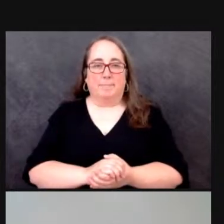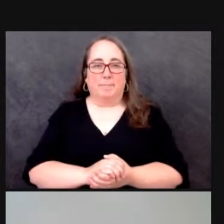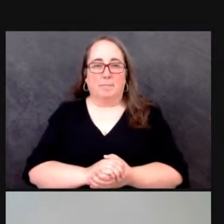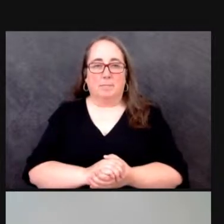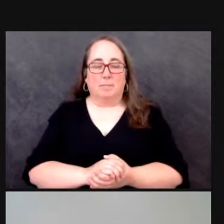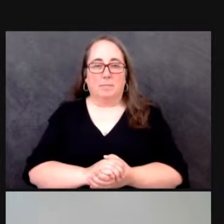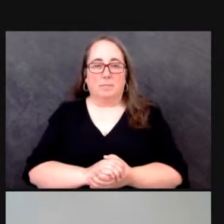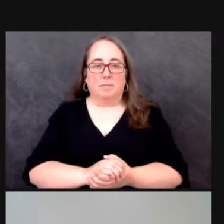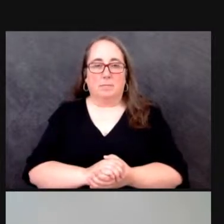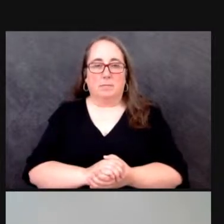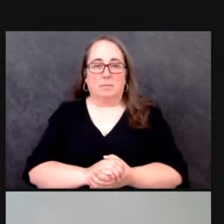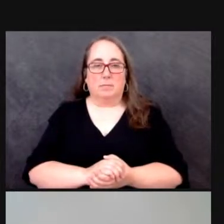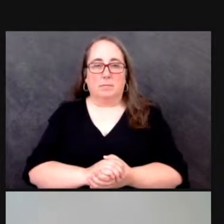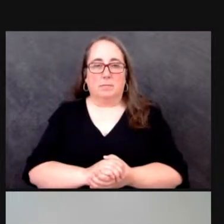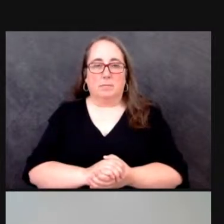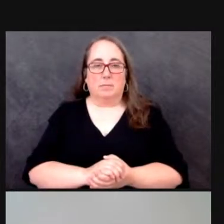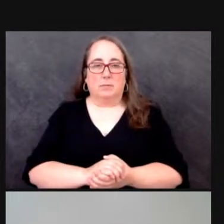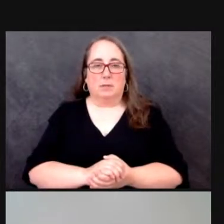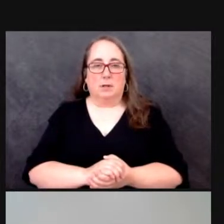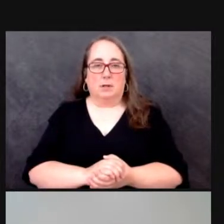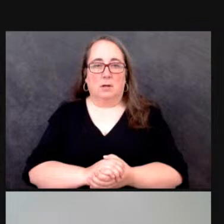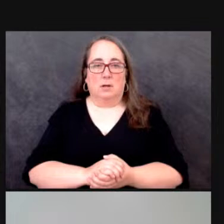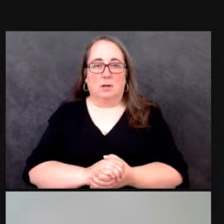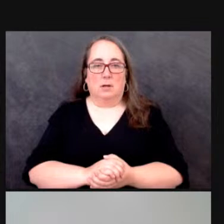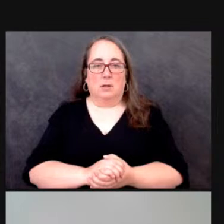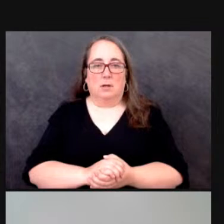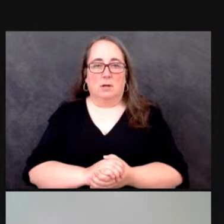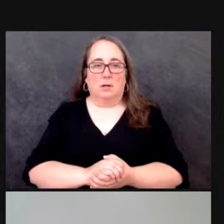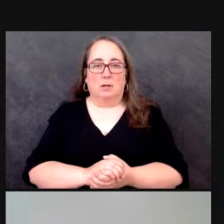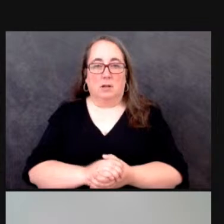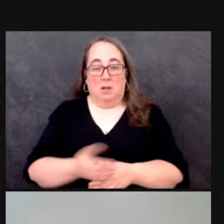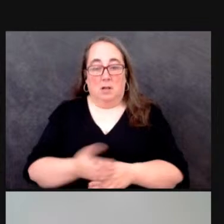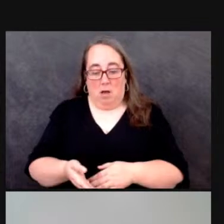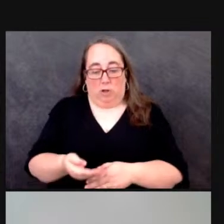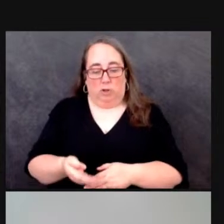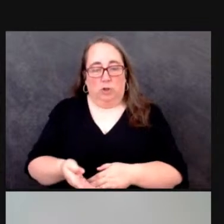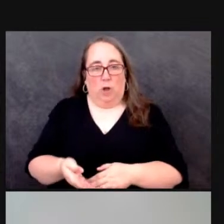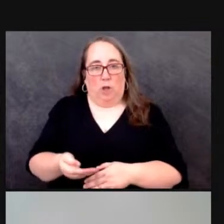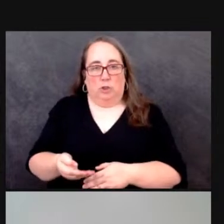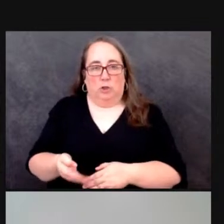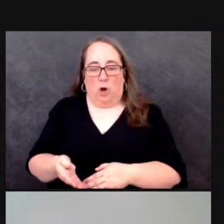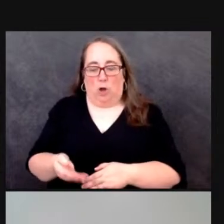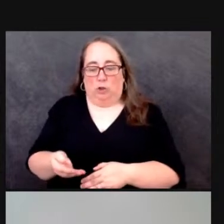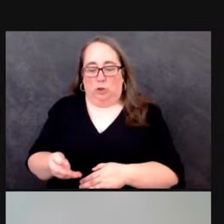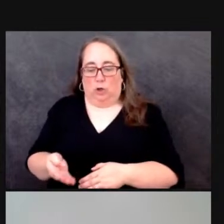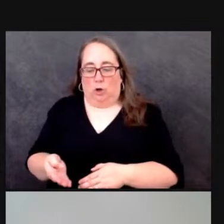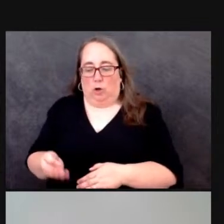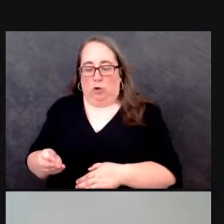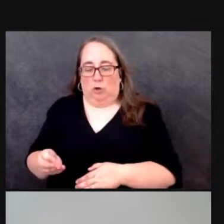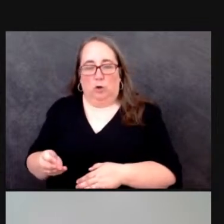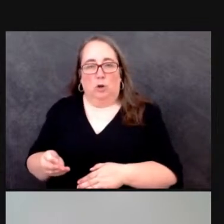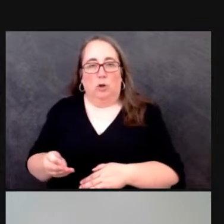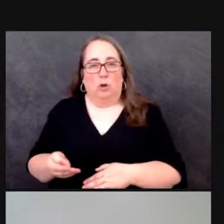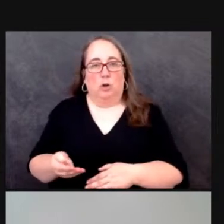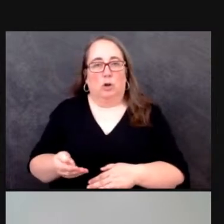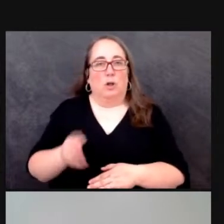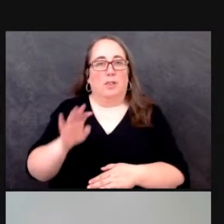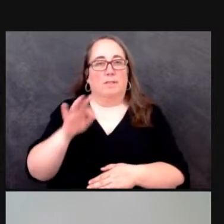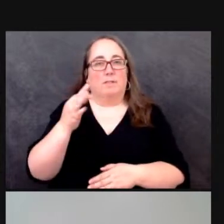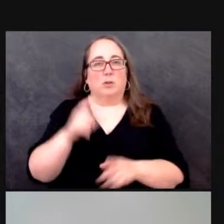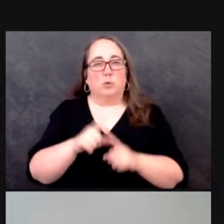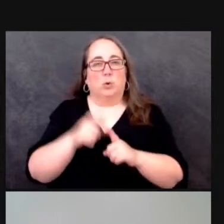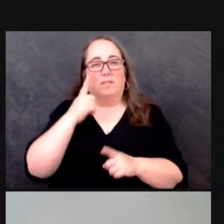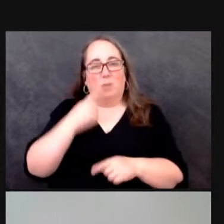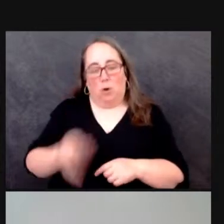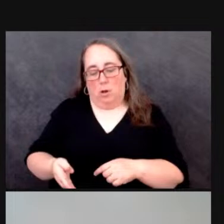Then follows his sketch, hammering the design up from underneath. The French word for raising from beneath is repoussé,